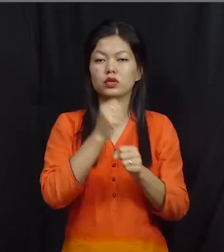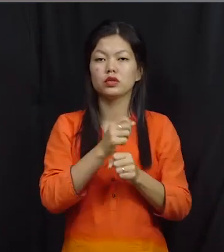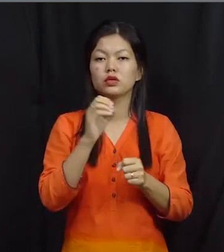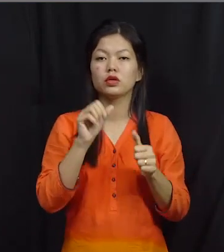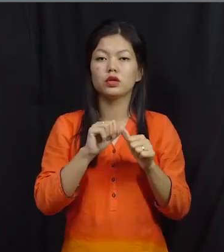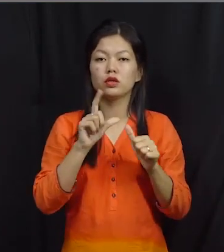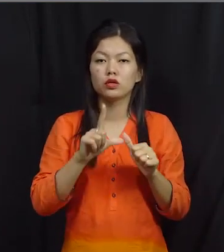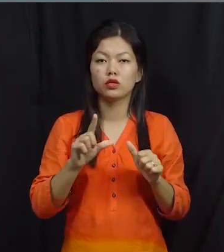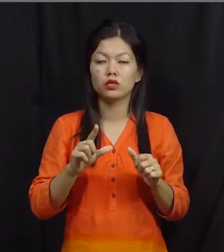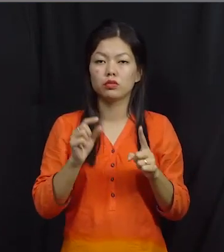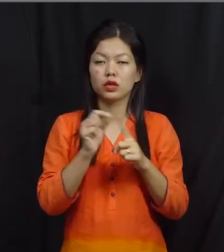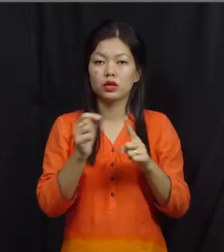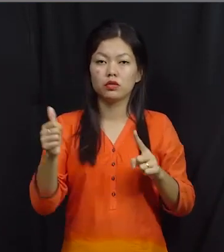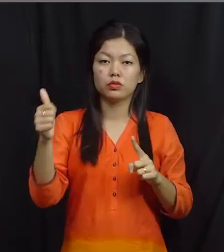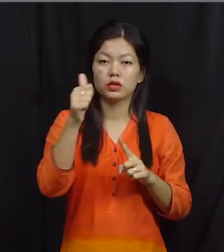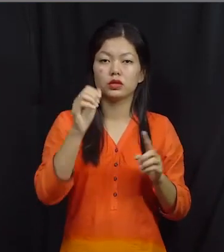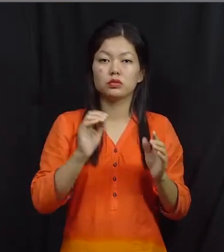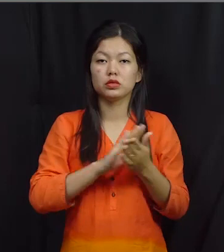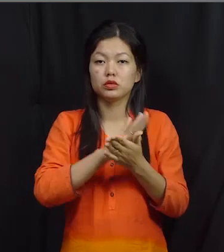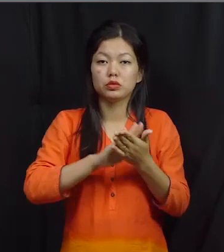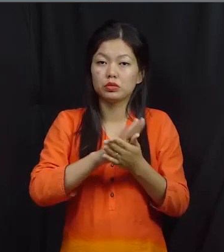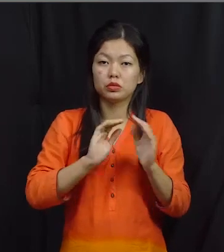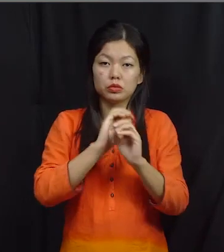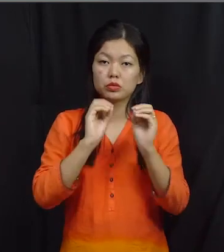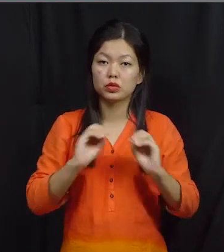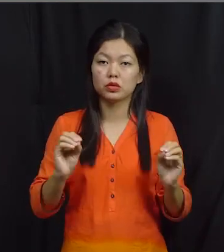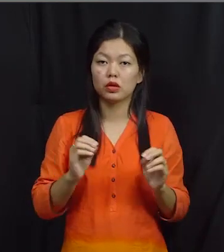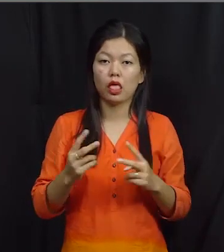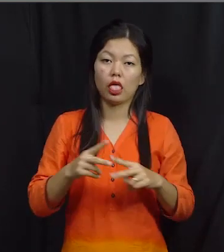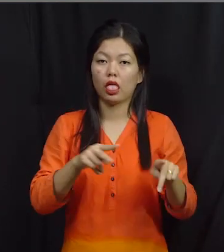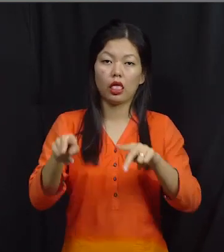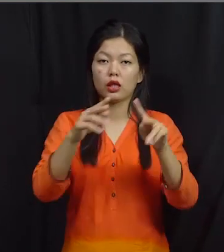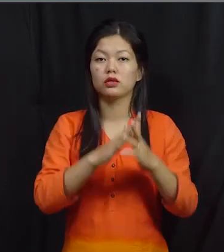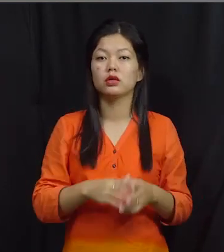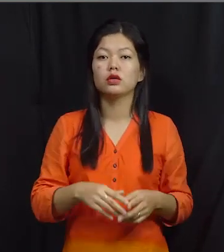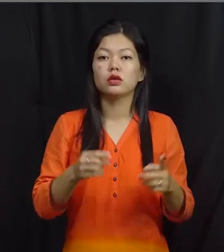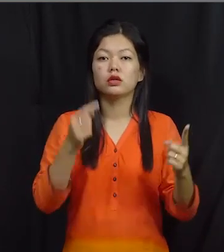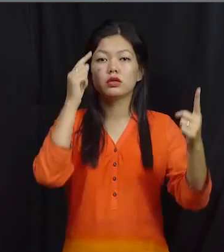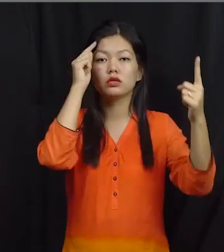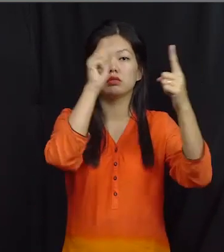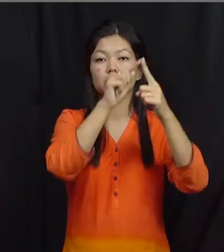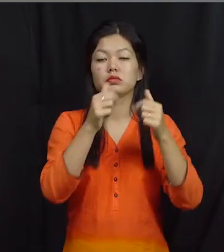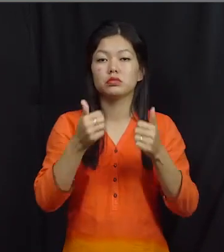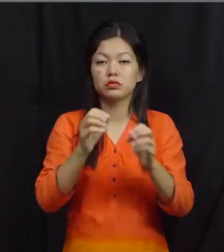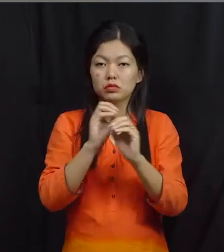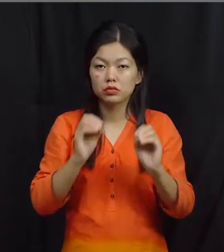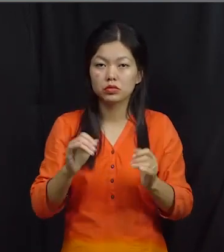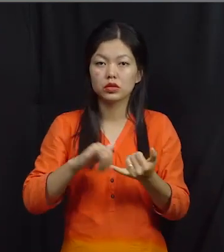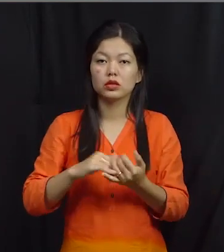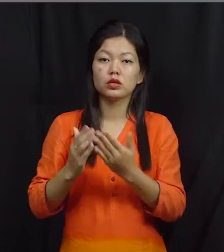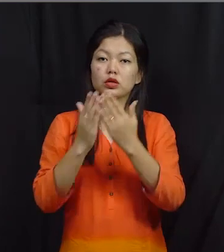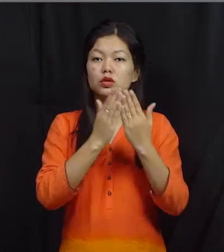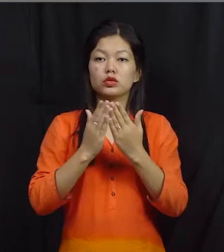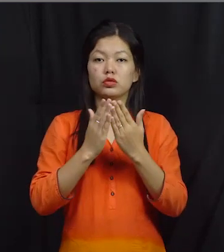it? So the school itself should also have some certain aims and goals, right? Then only the school can function better.